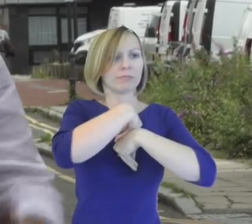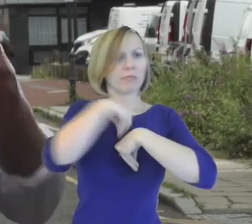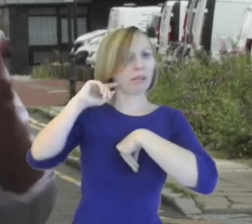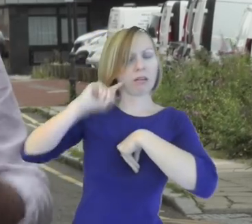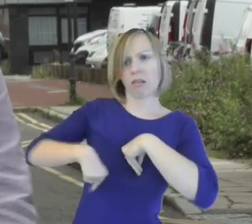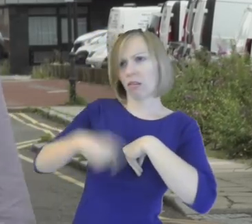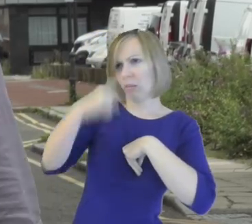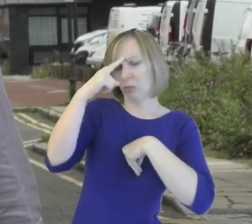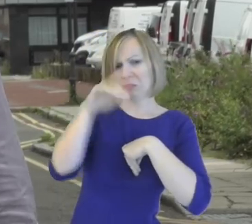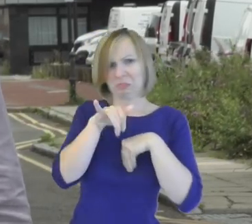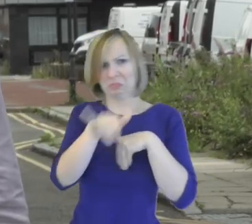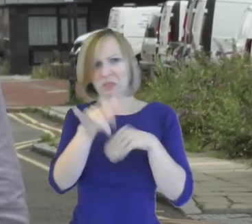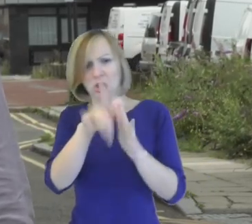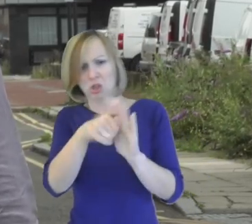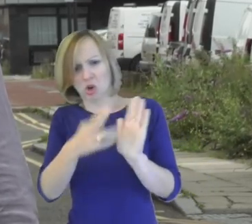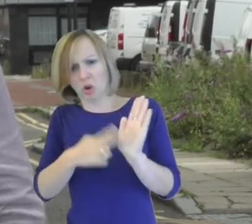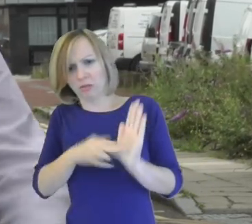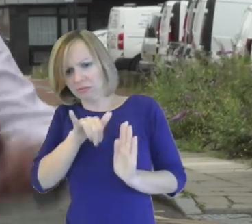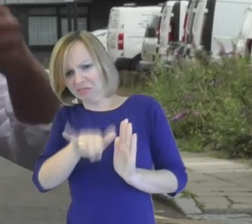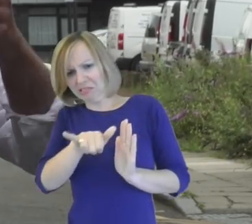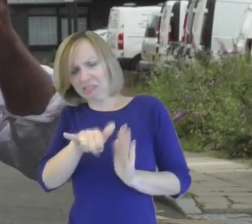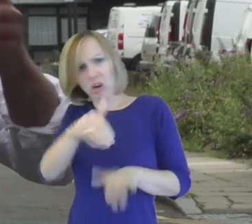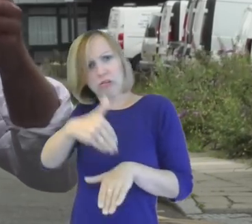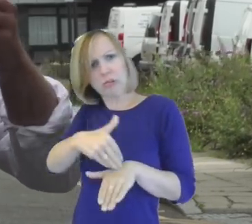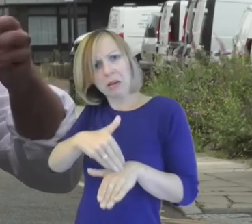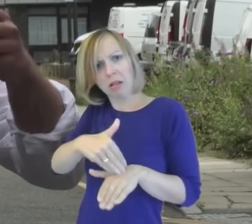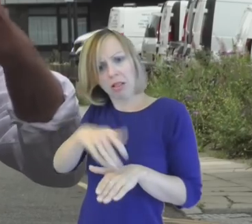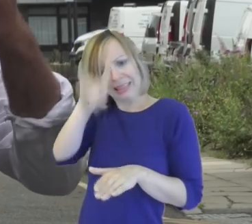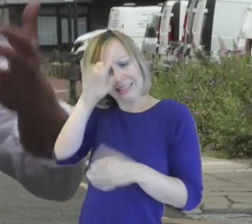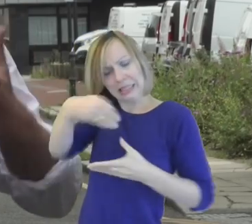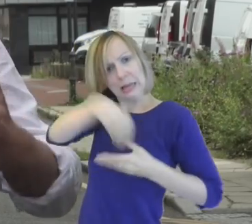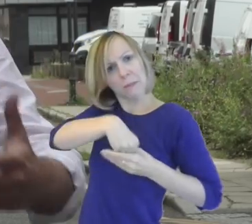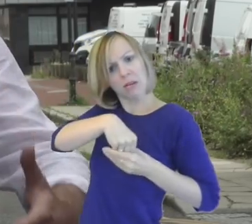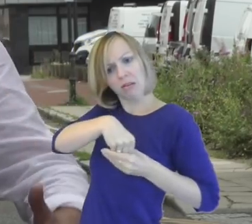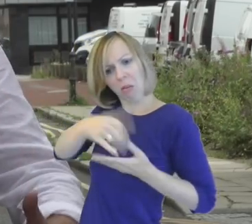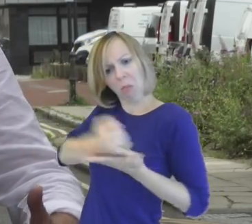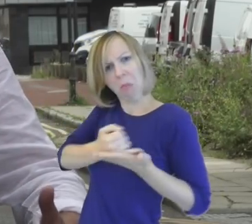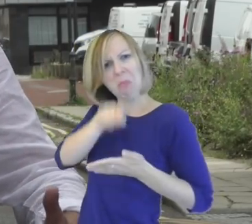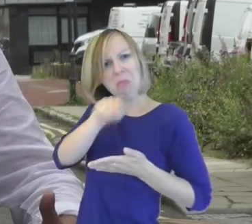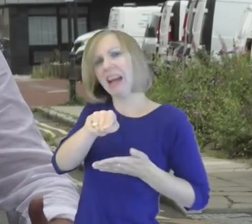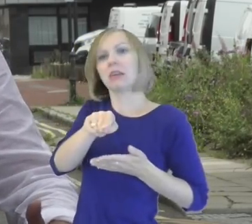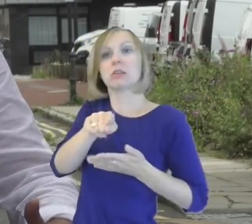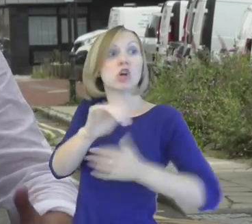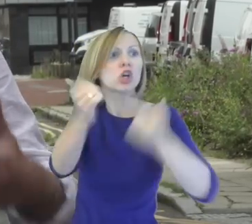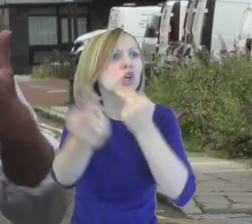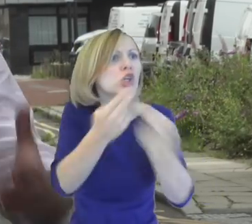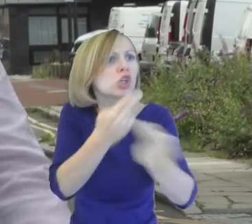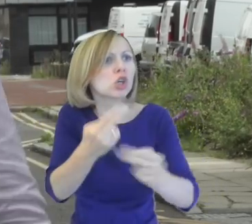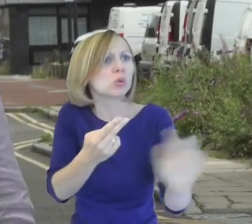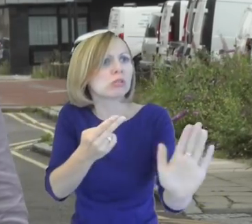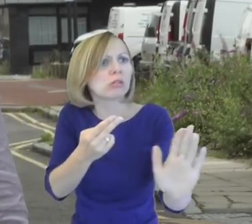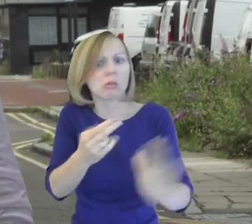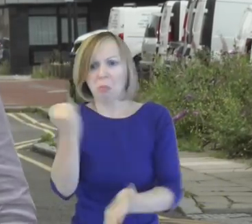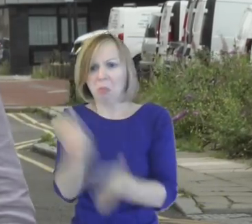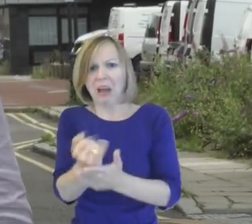said he had a demon. They said that he was a bad thing, a bringer not of good news, but of bad,